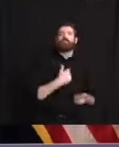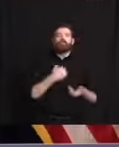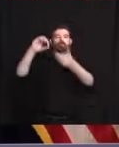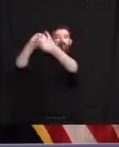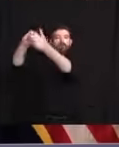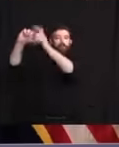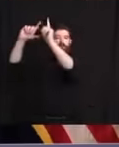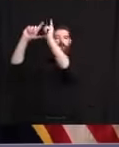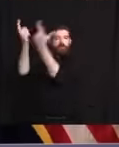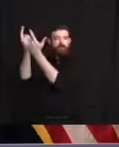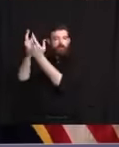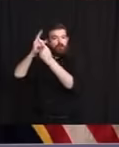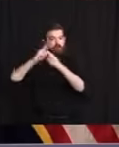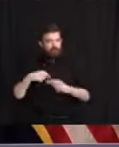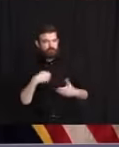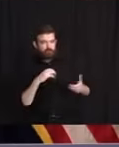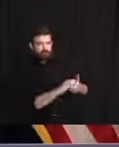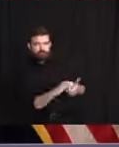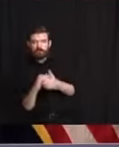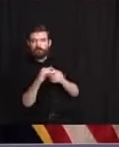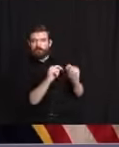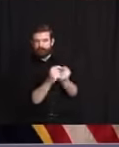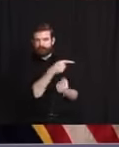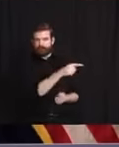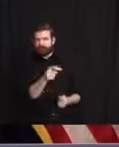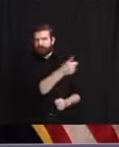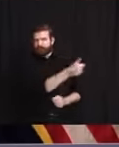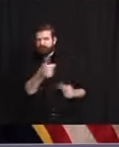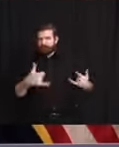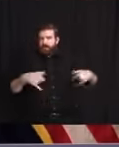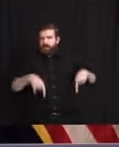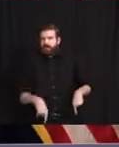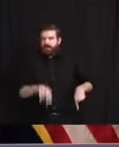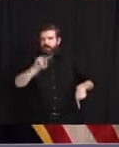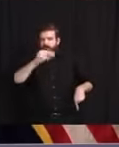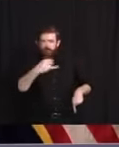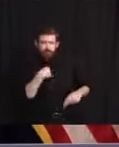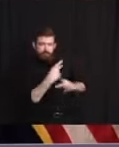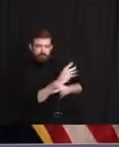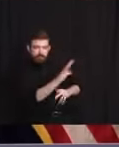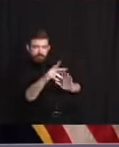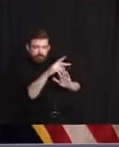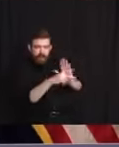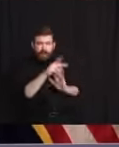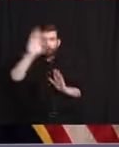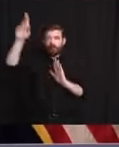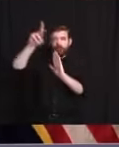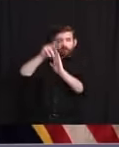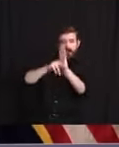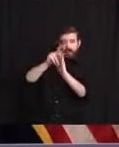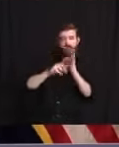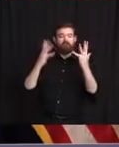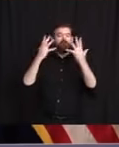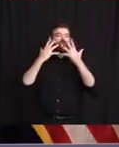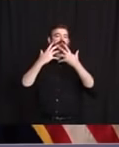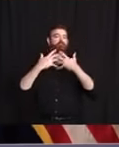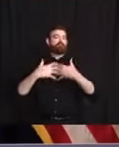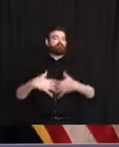state to determine what the appropriate policies are, and they've been great partners. With respect to graduations,